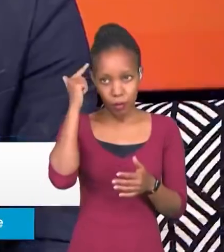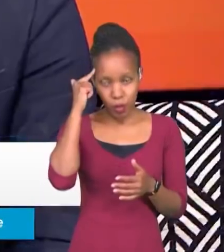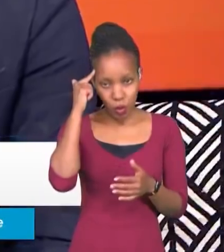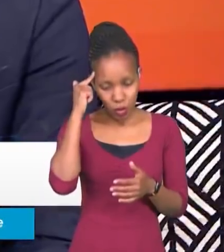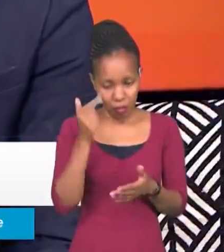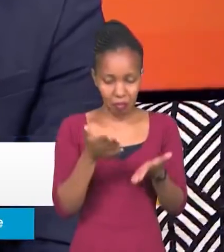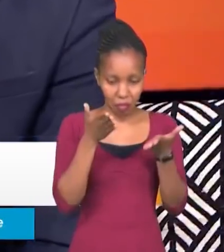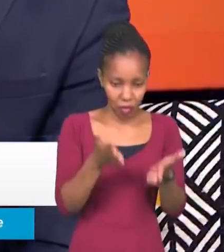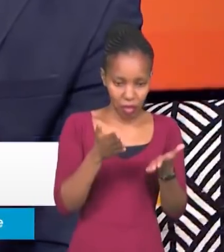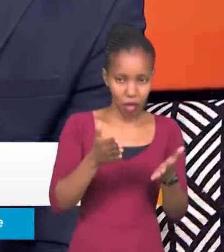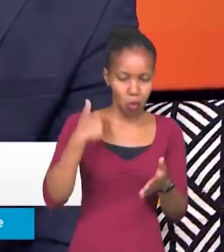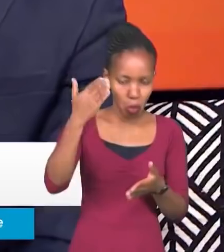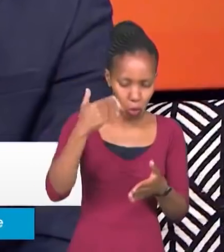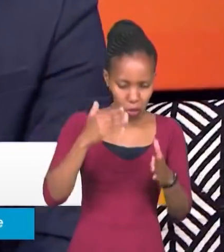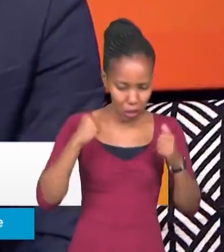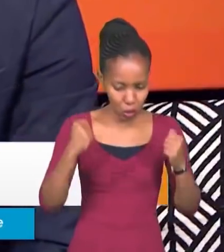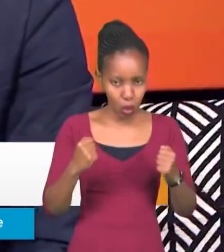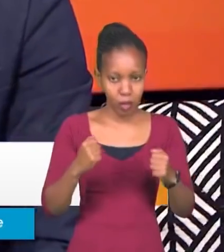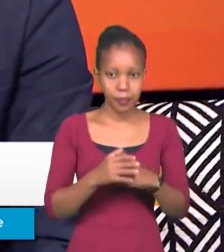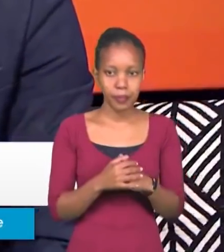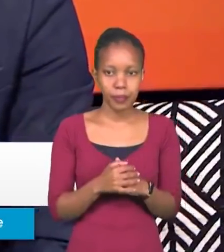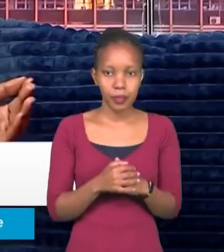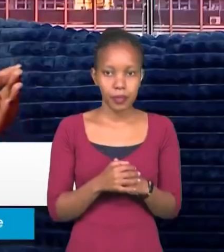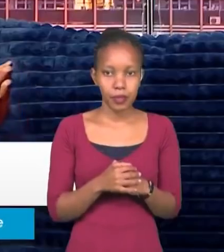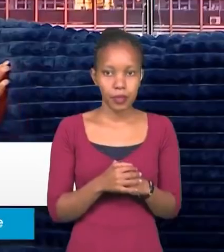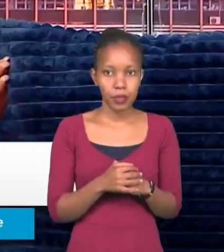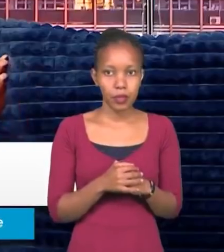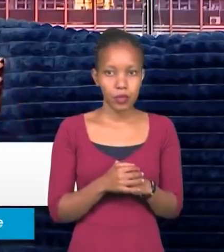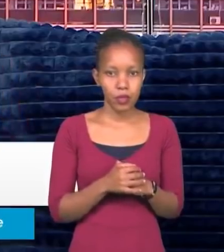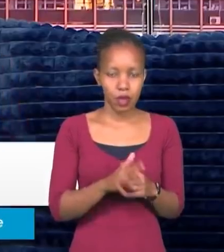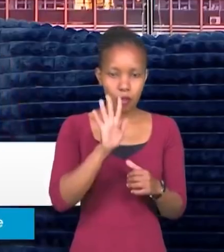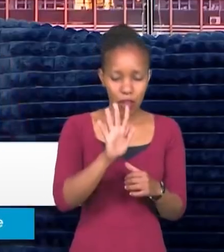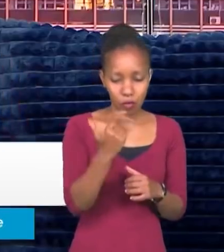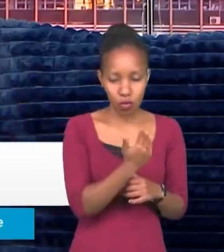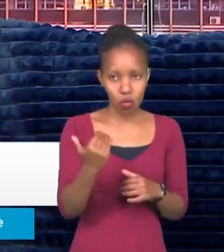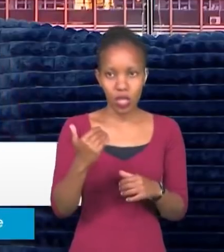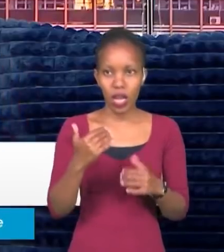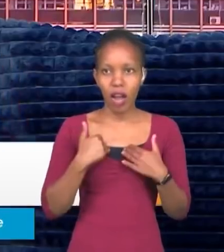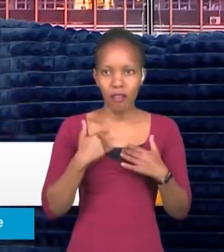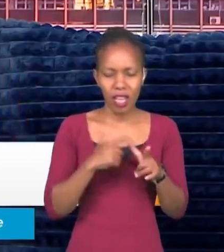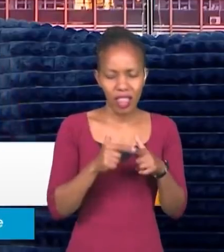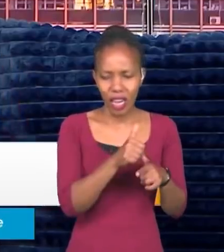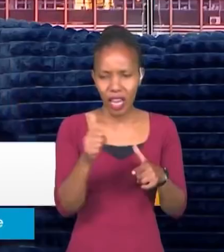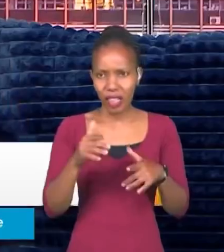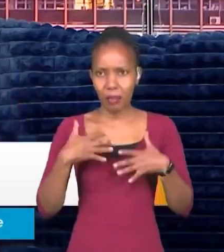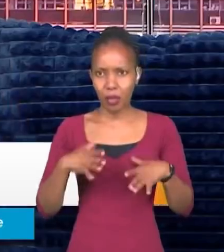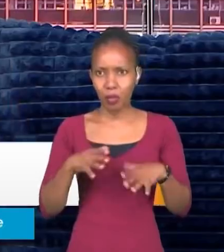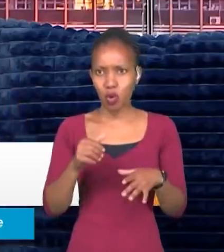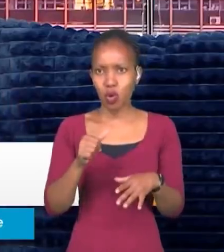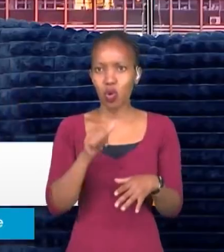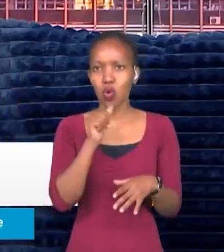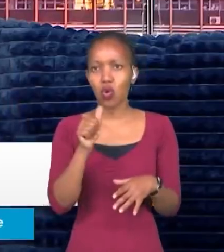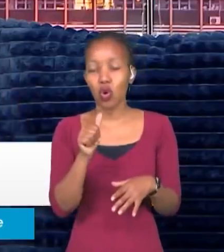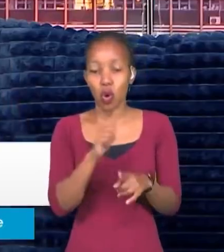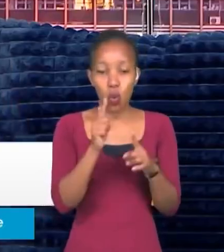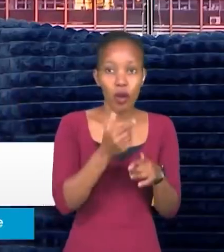resilient in all that she went through. Yeah. You know, raising five kids, and everybody else doesn't want to. You know, when he's there, when my